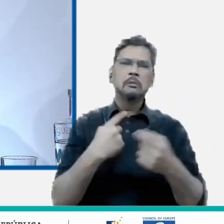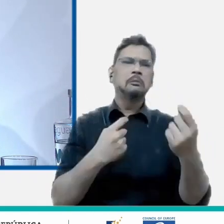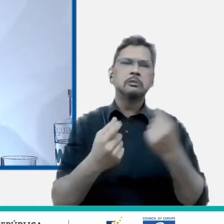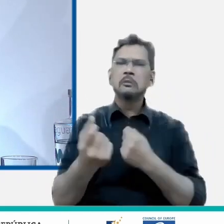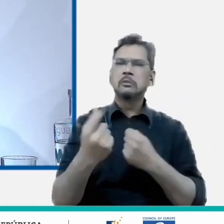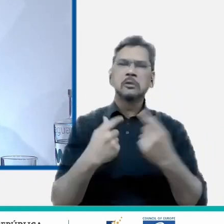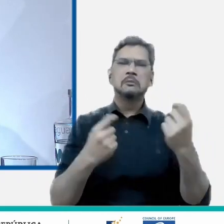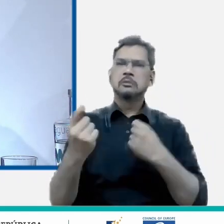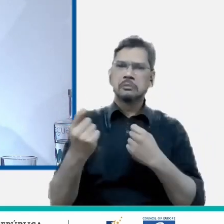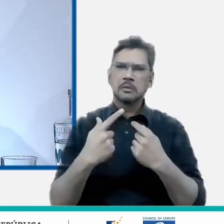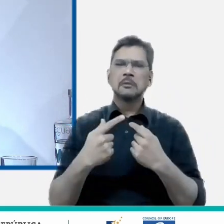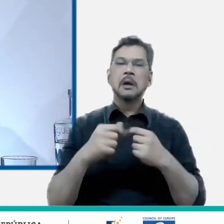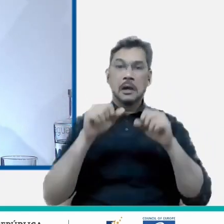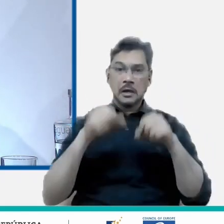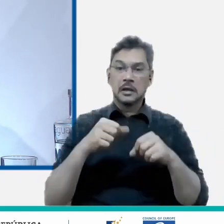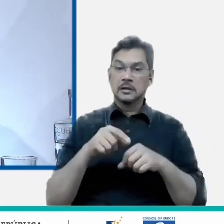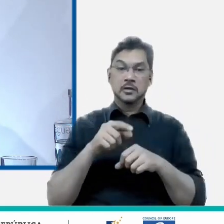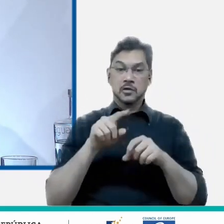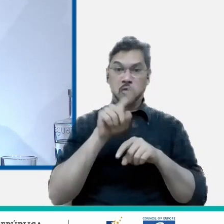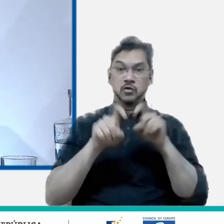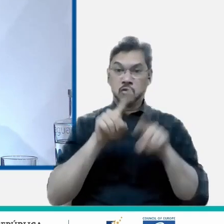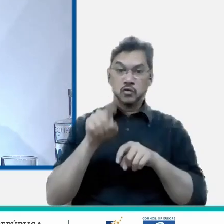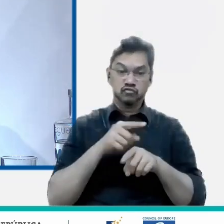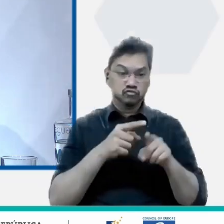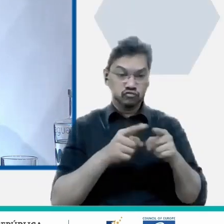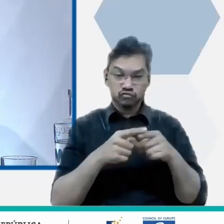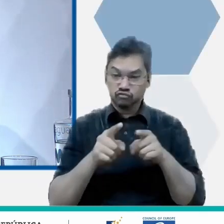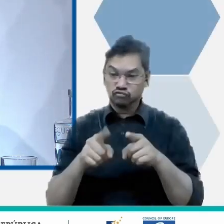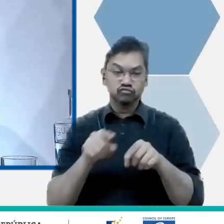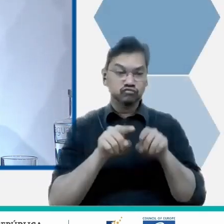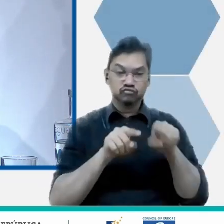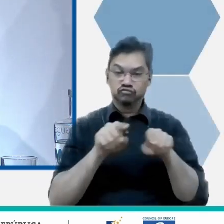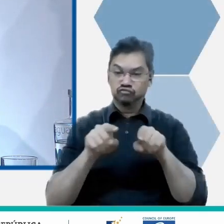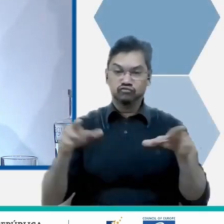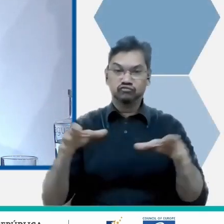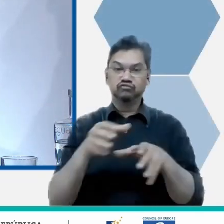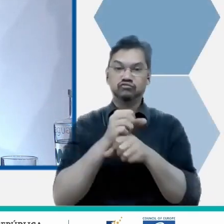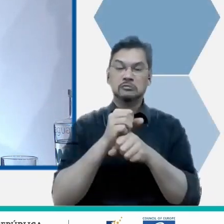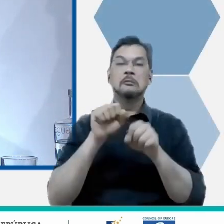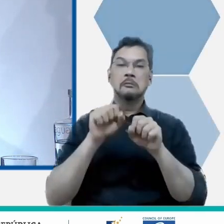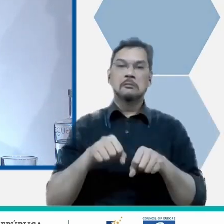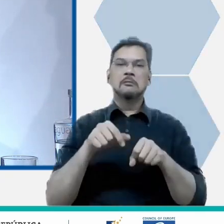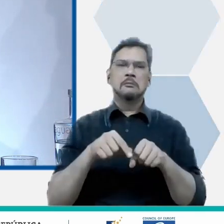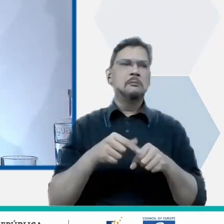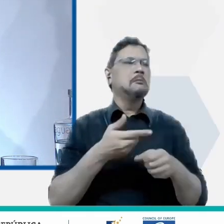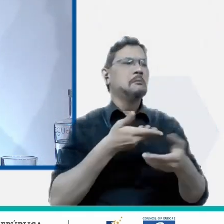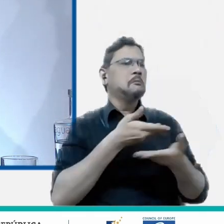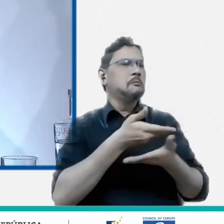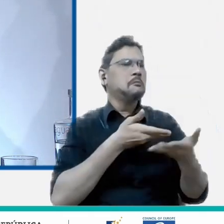We'll summarize them, and then we'll see how we address them during the session. I know that there are a number